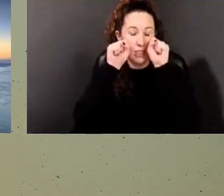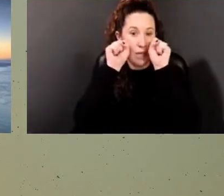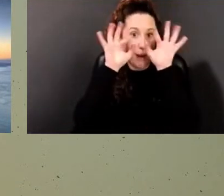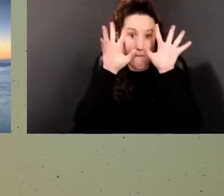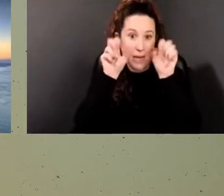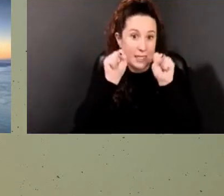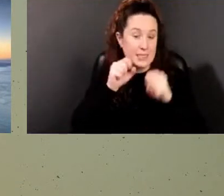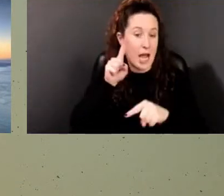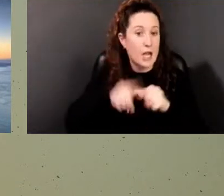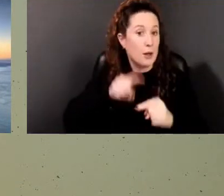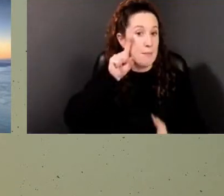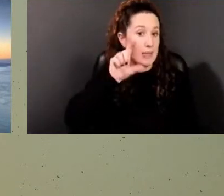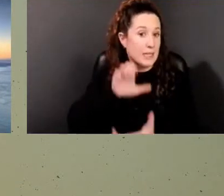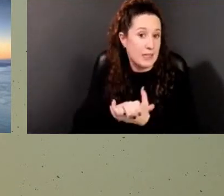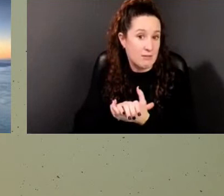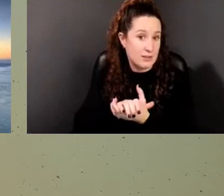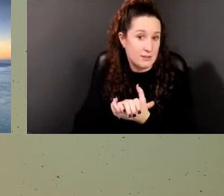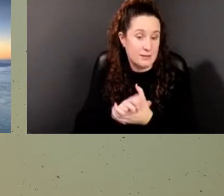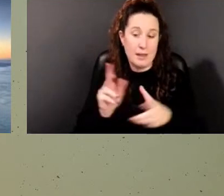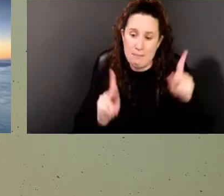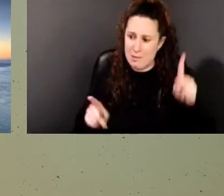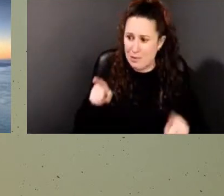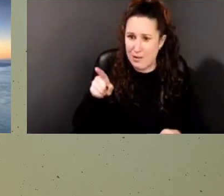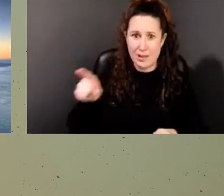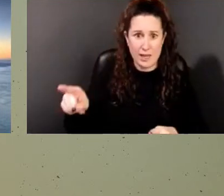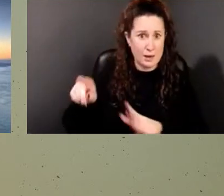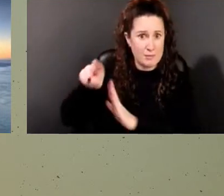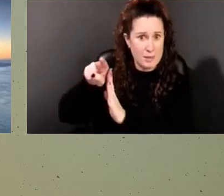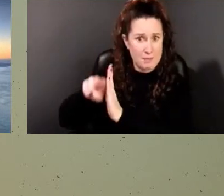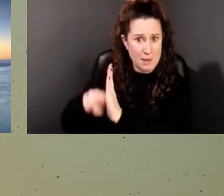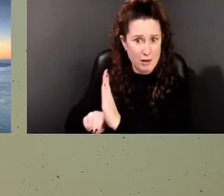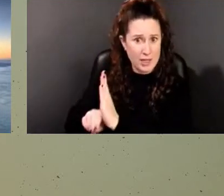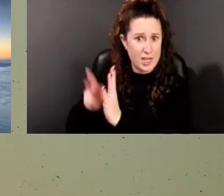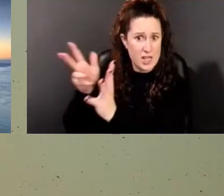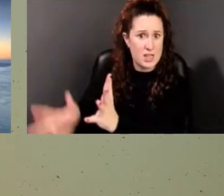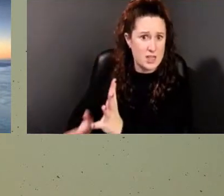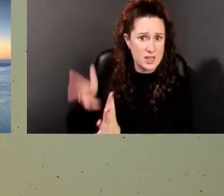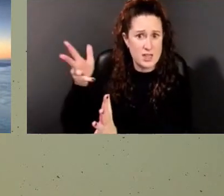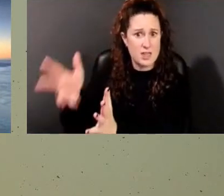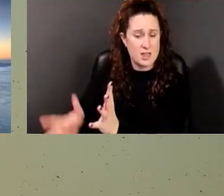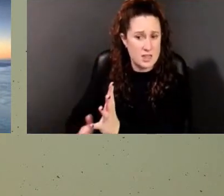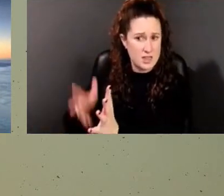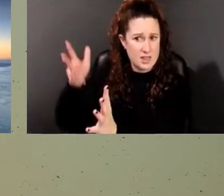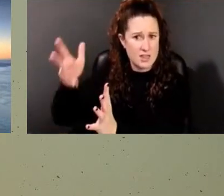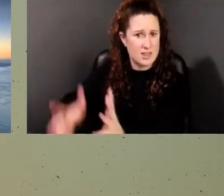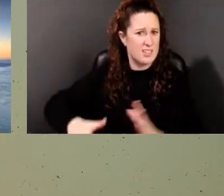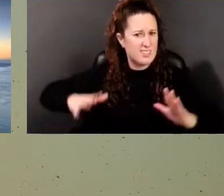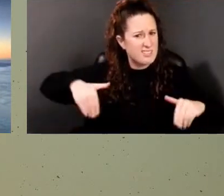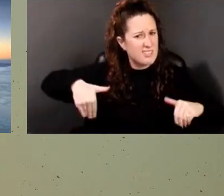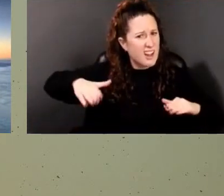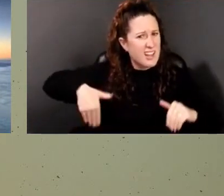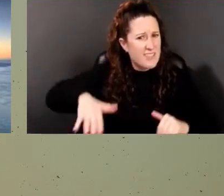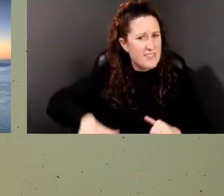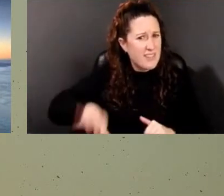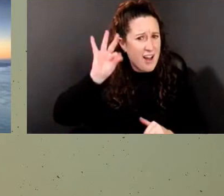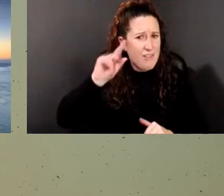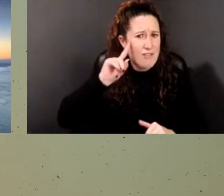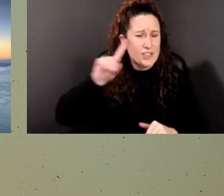it, that they had been buried that long and no discovery had been